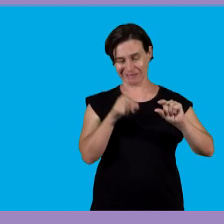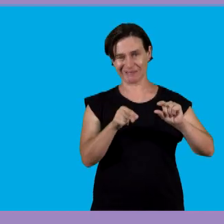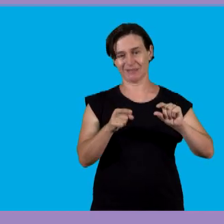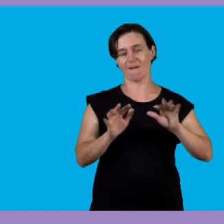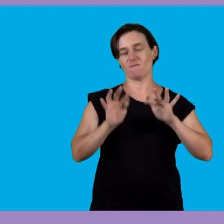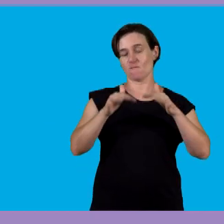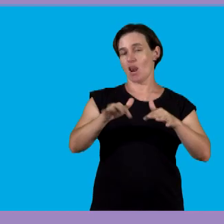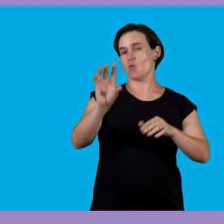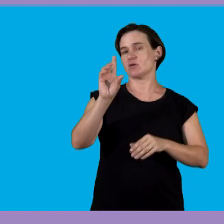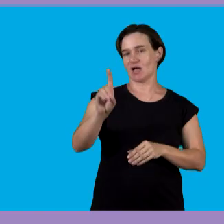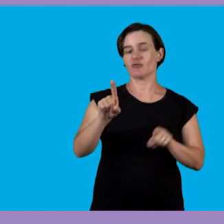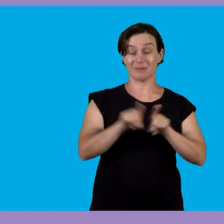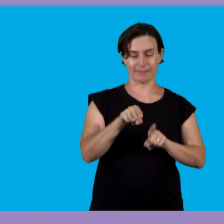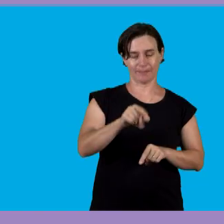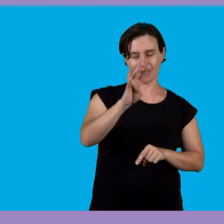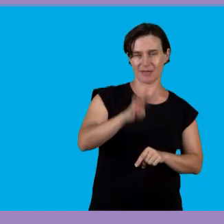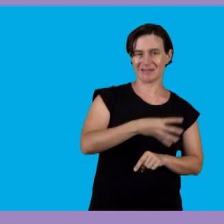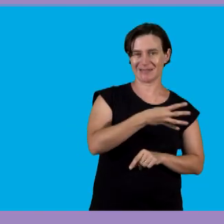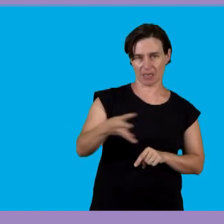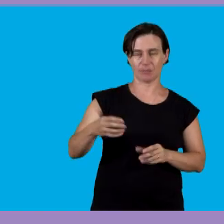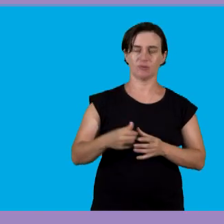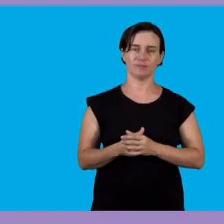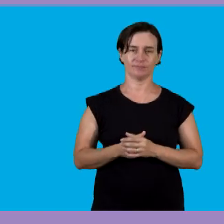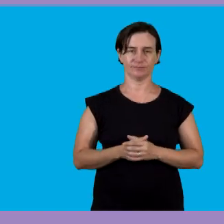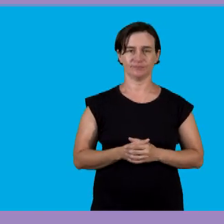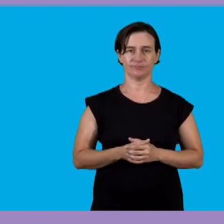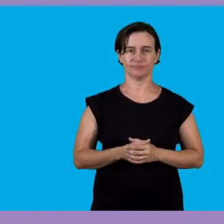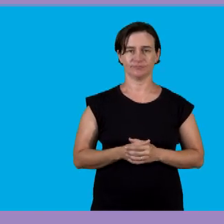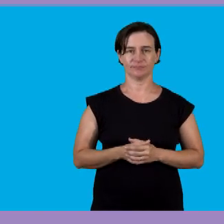flow diagram as well as that table representation.